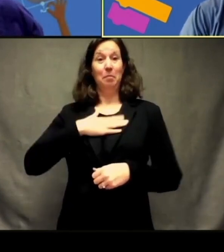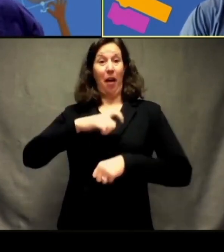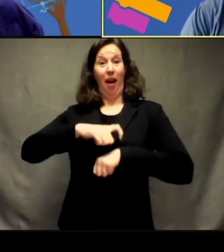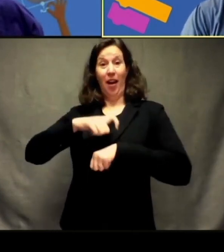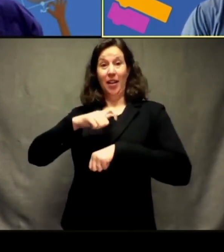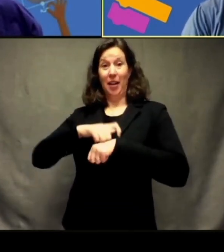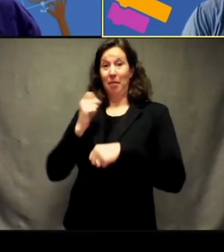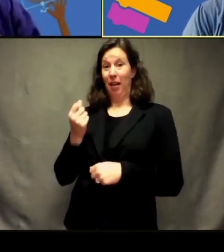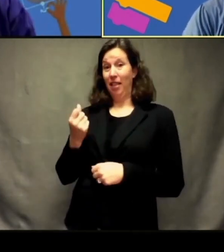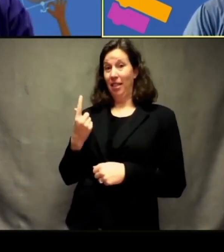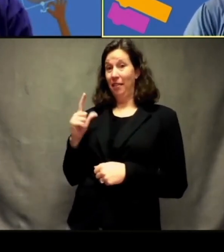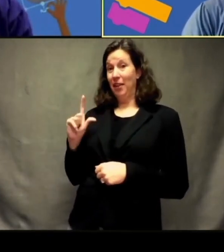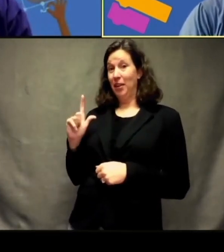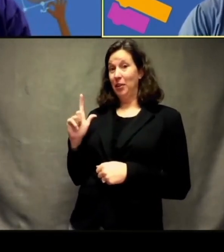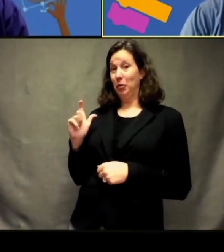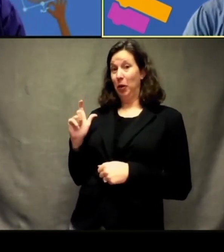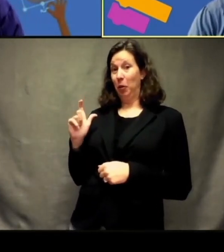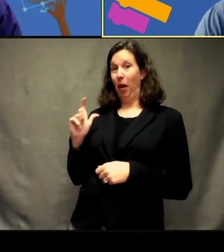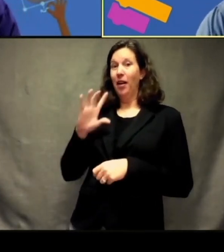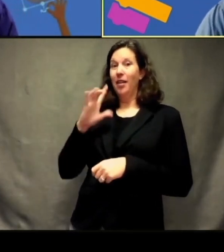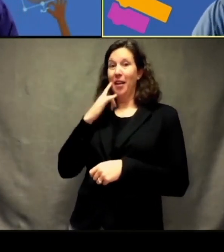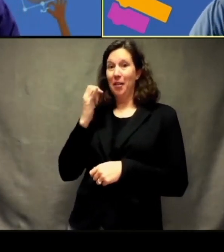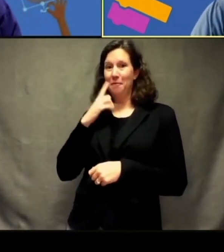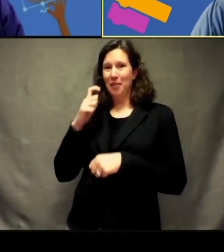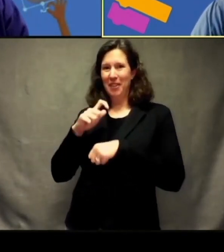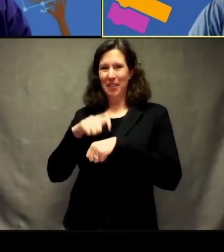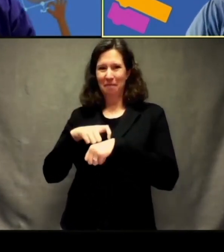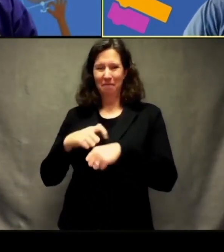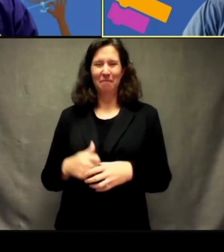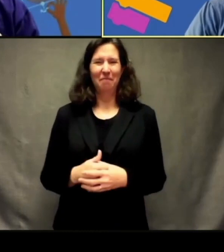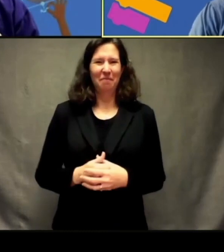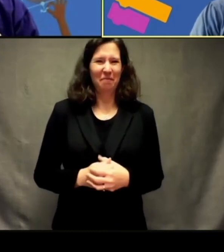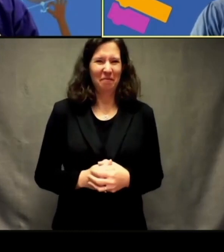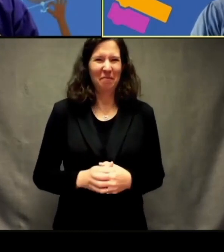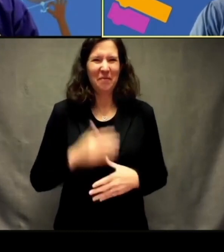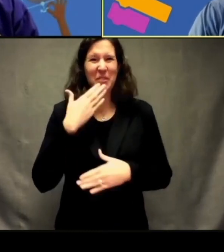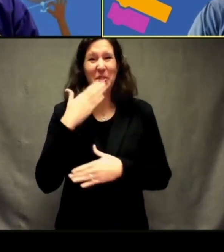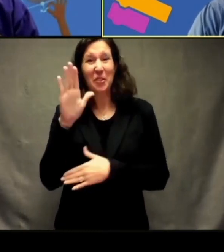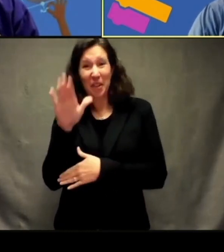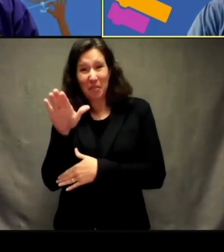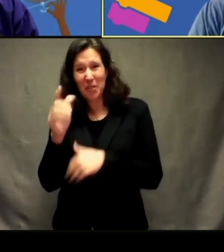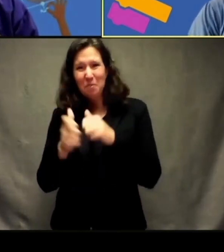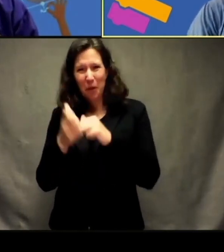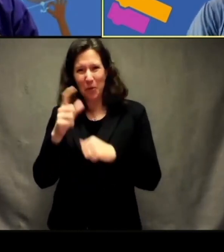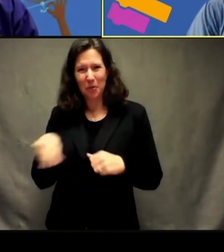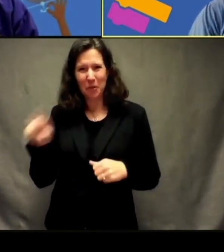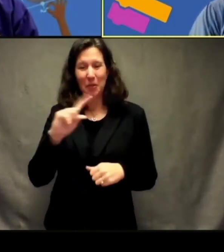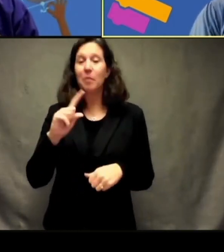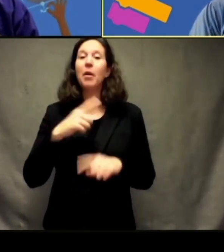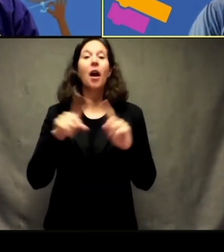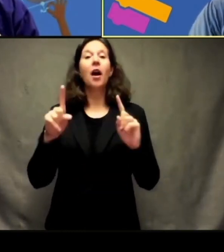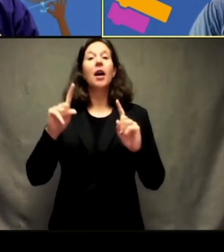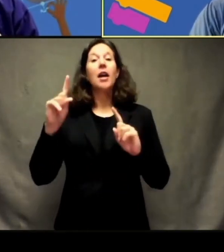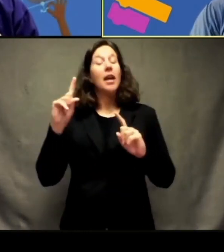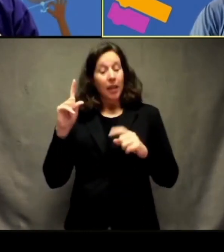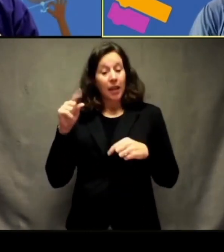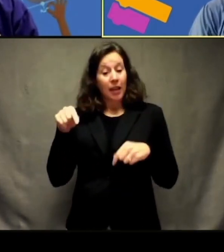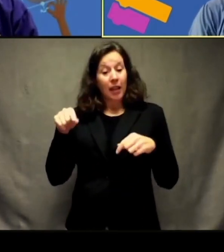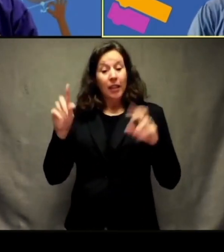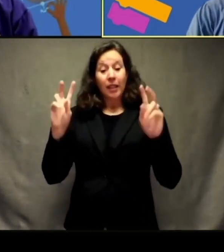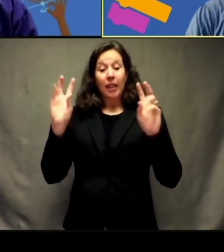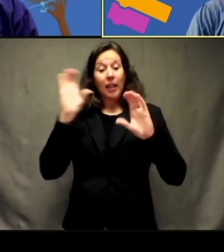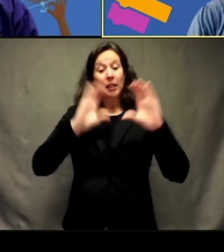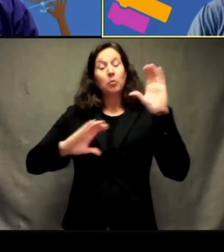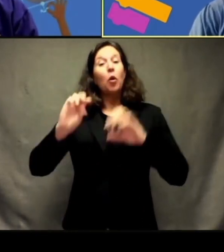actually 11:21 in Good California time. afternoon. Good afternoon. So welcome to Exploring White Walls and High Ceilings with Scratch